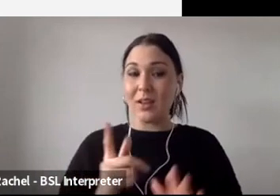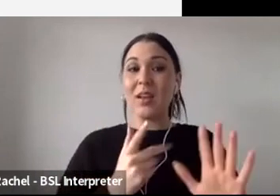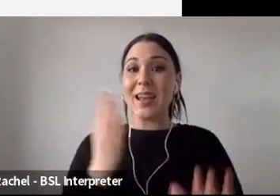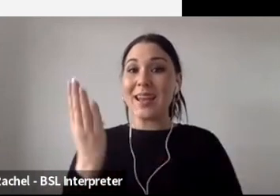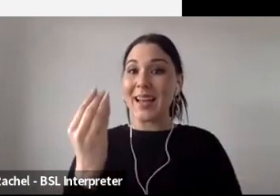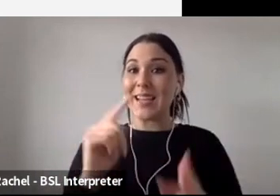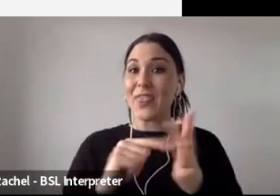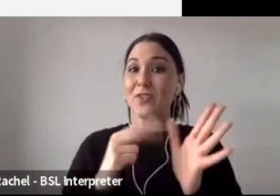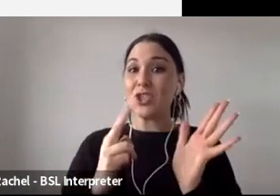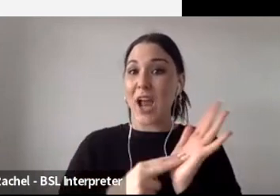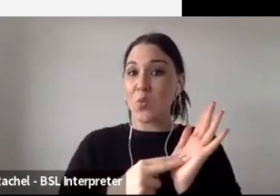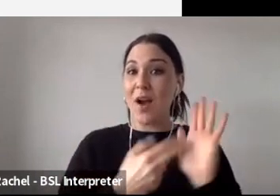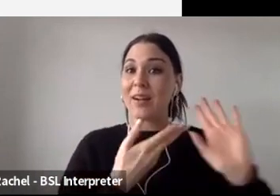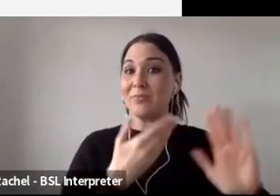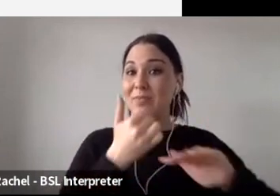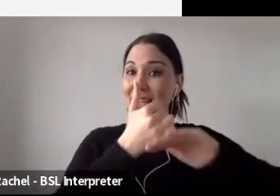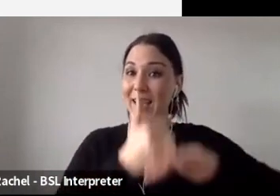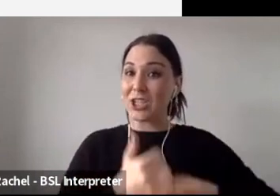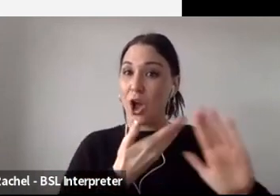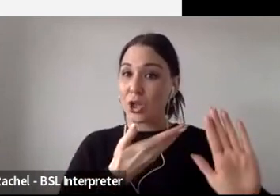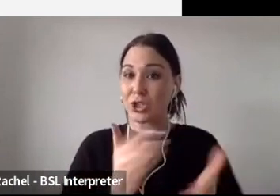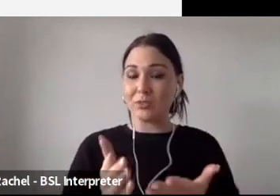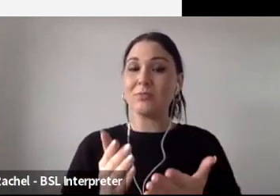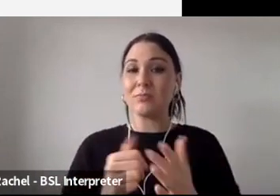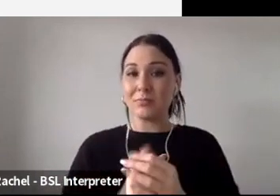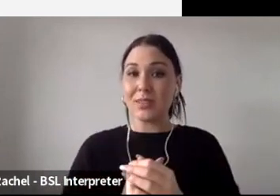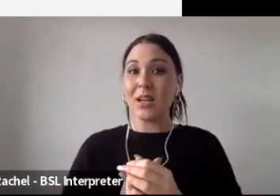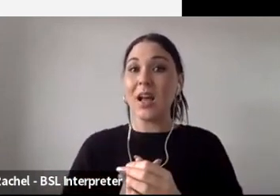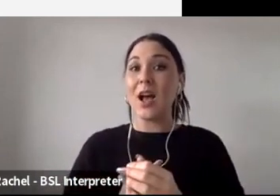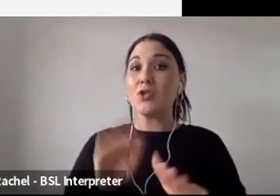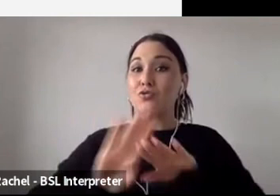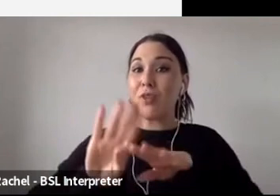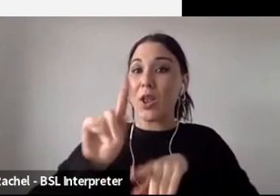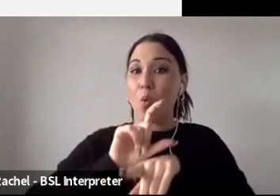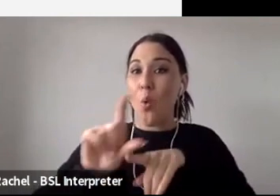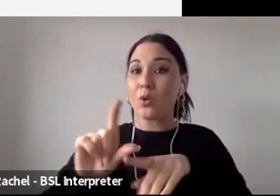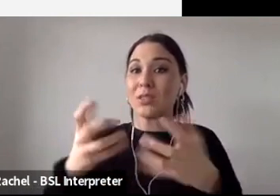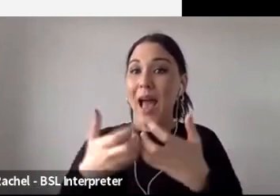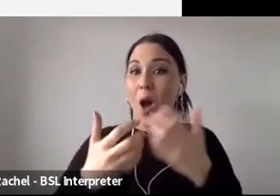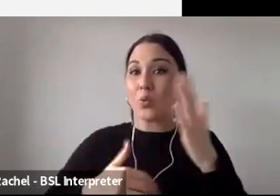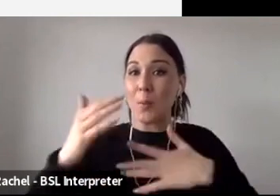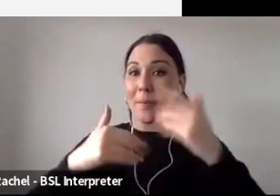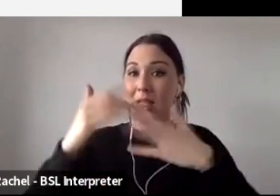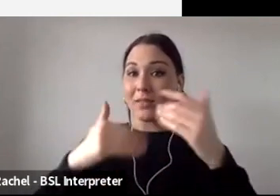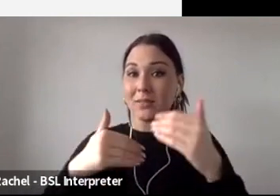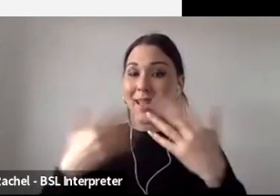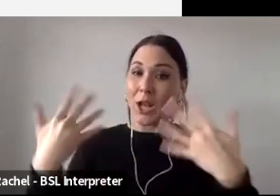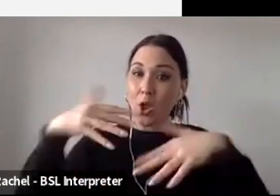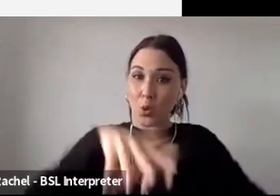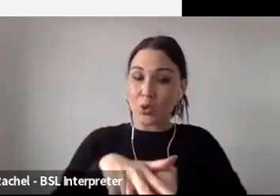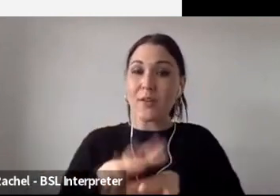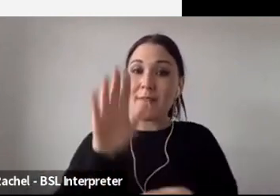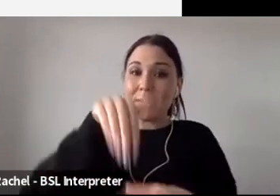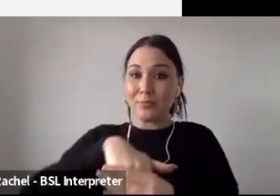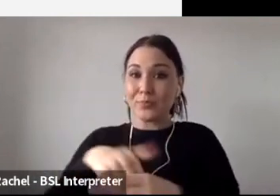19th of January, and then a training course, How to Build a Disability Inclusive Workplace, on the 25th of